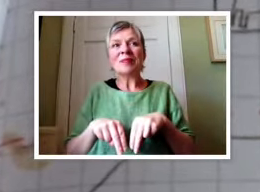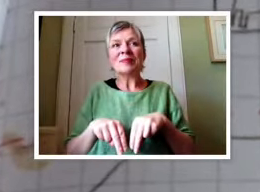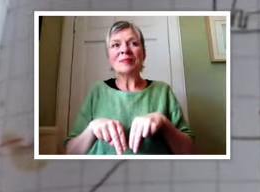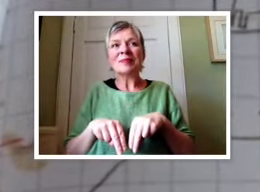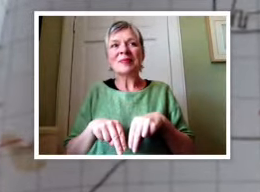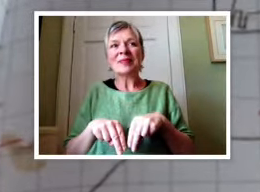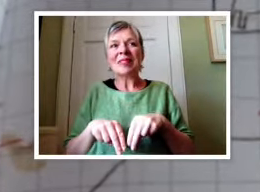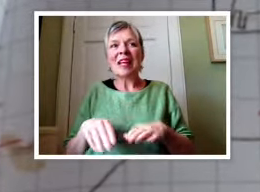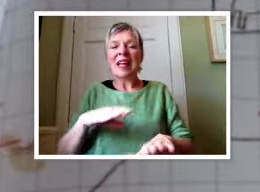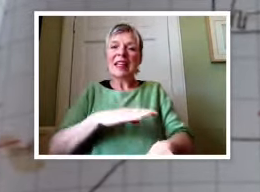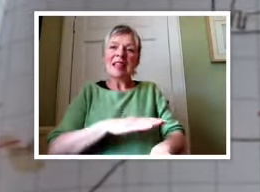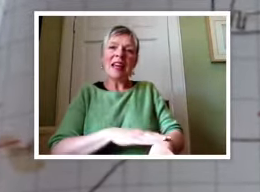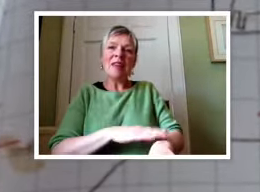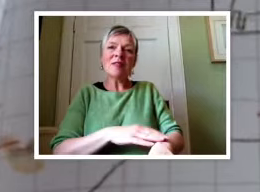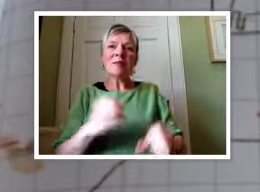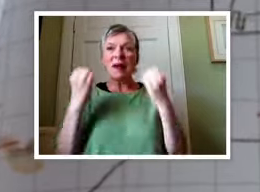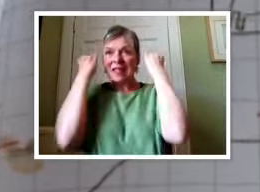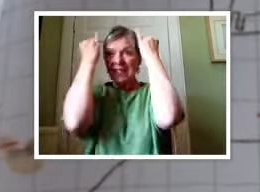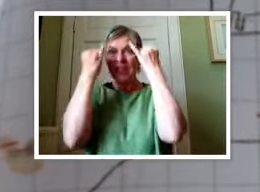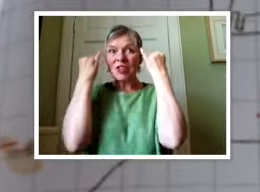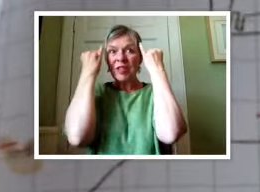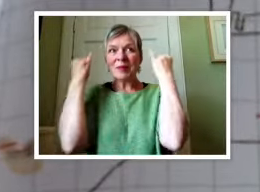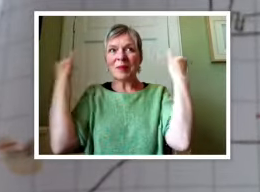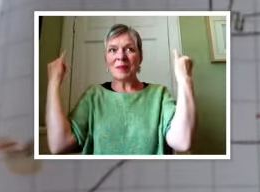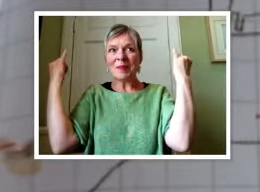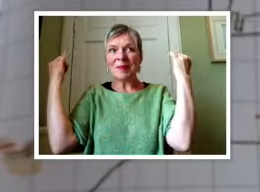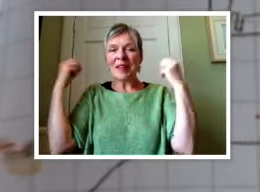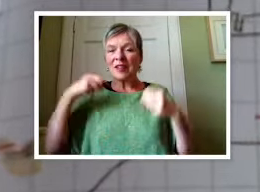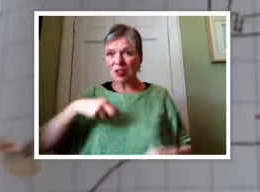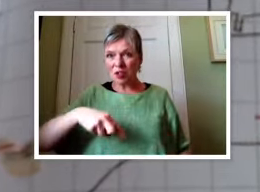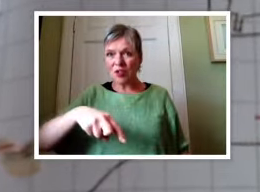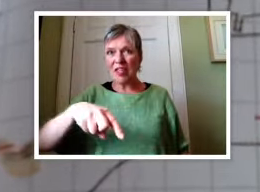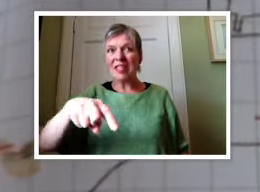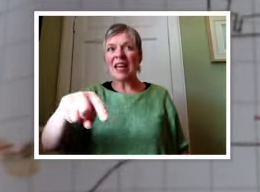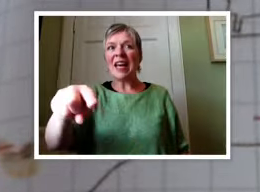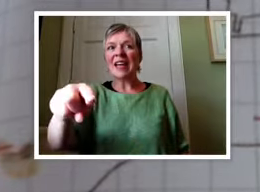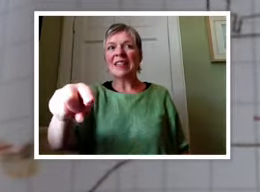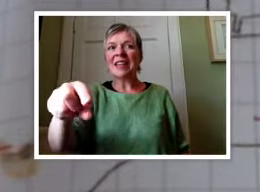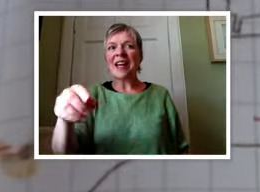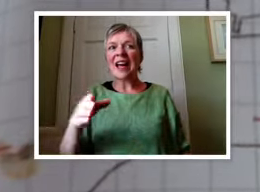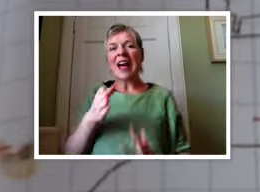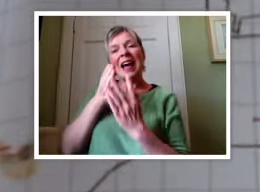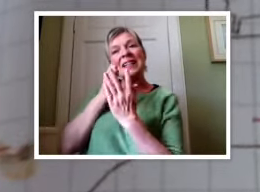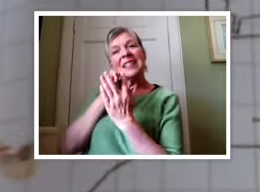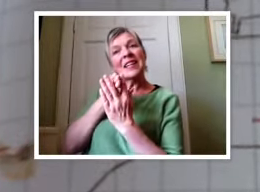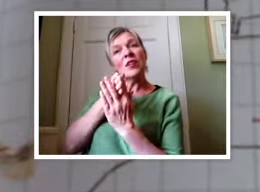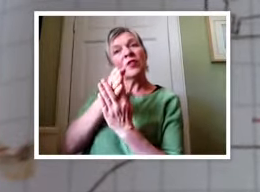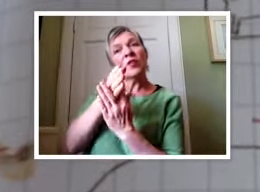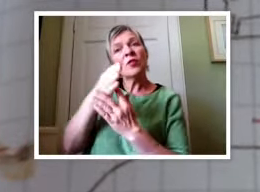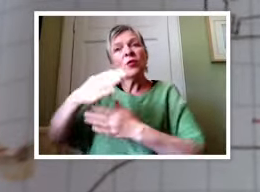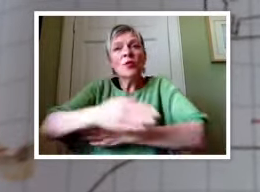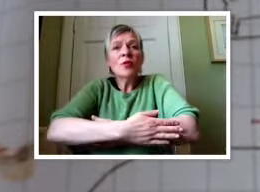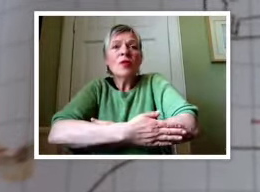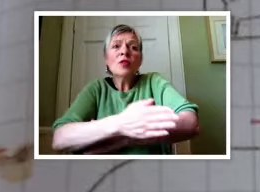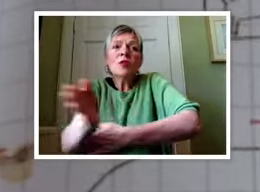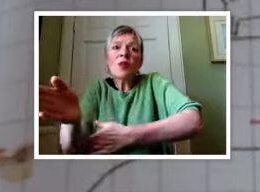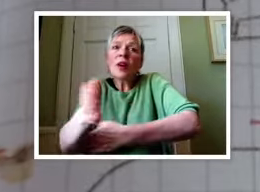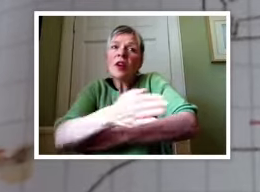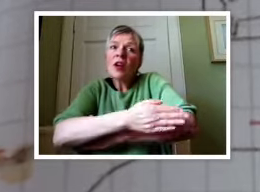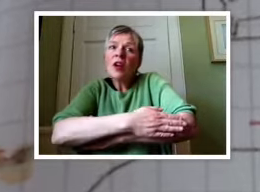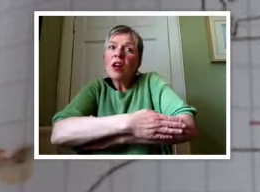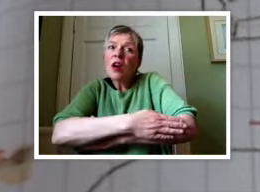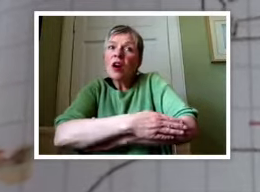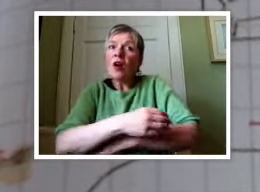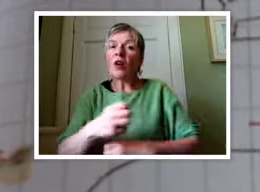dog. Left past the sheep, then straight ahead and in through the